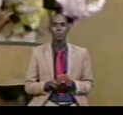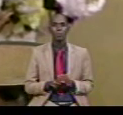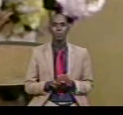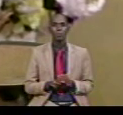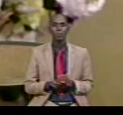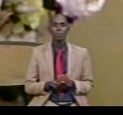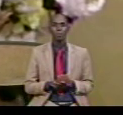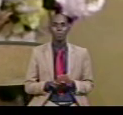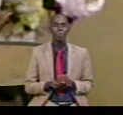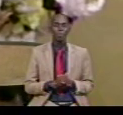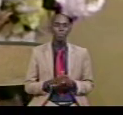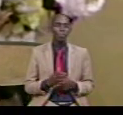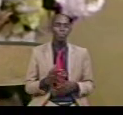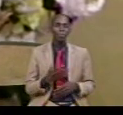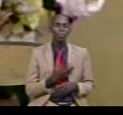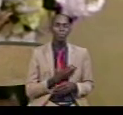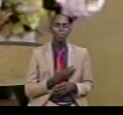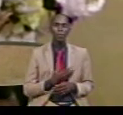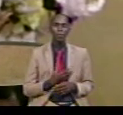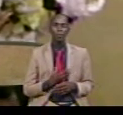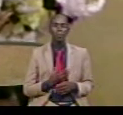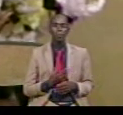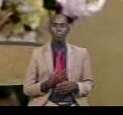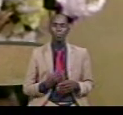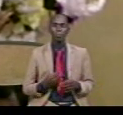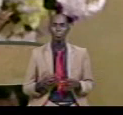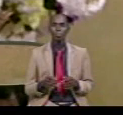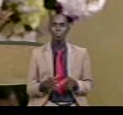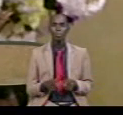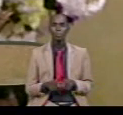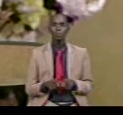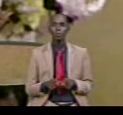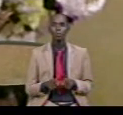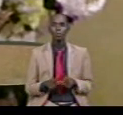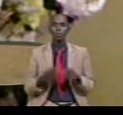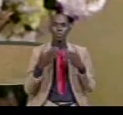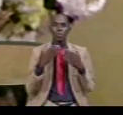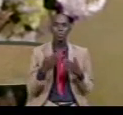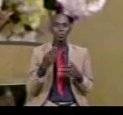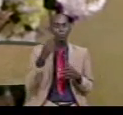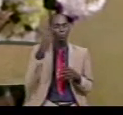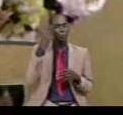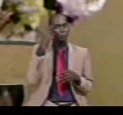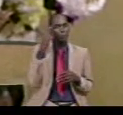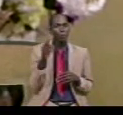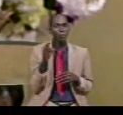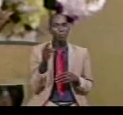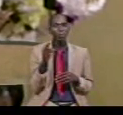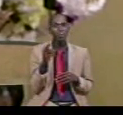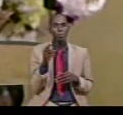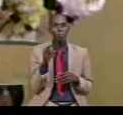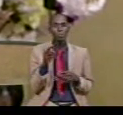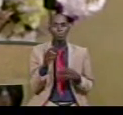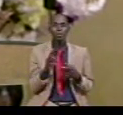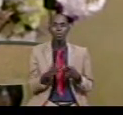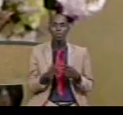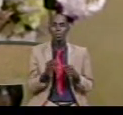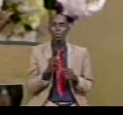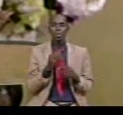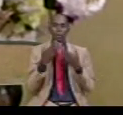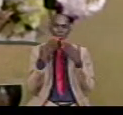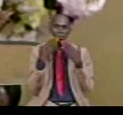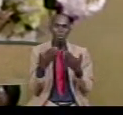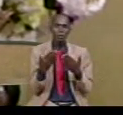Unfortunately, Africa is notoriously known for its failure to acknowledge and appreciate